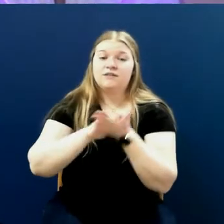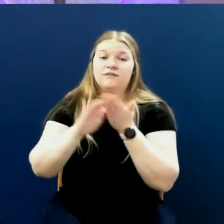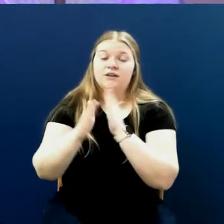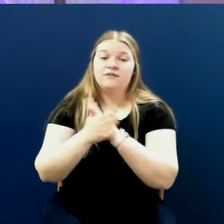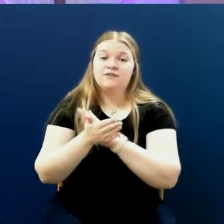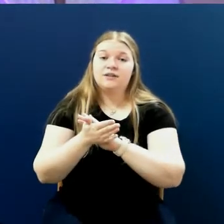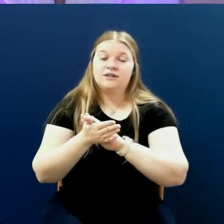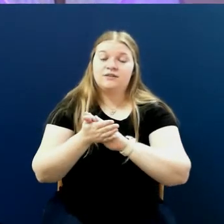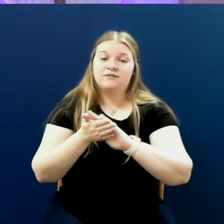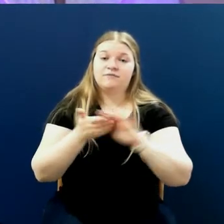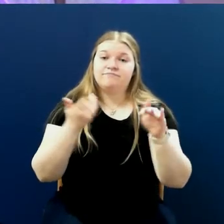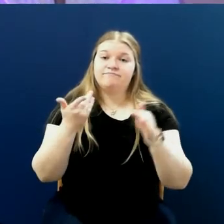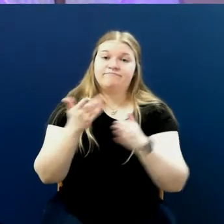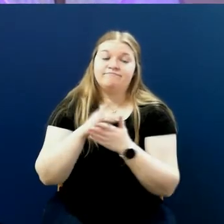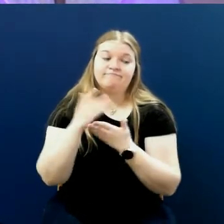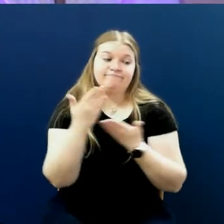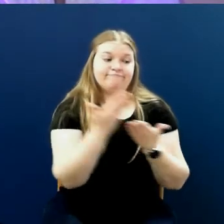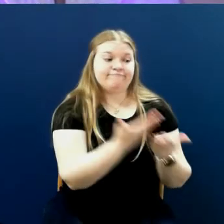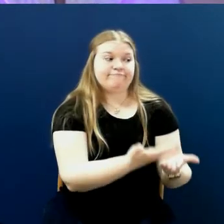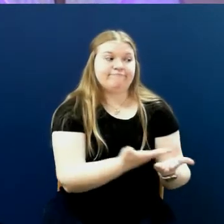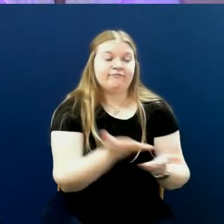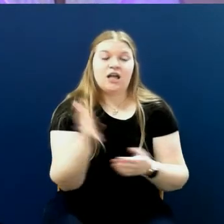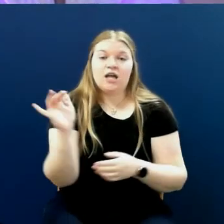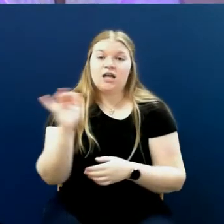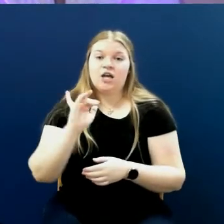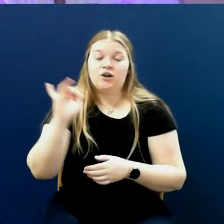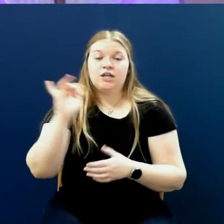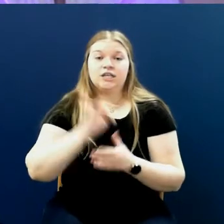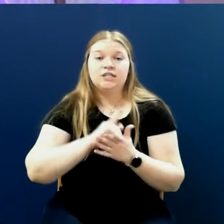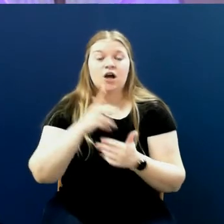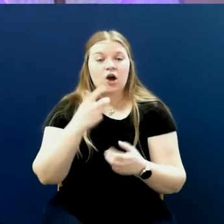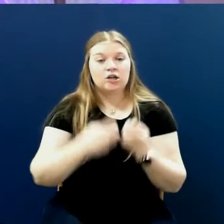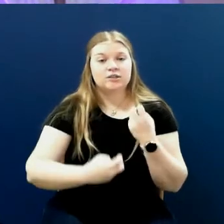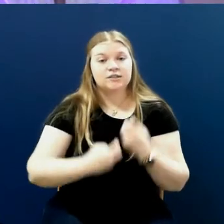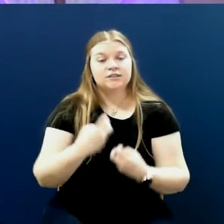has first extended to me. Is it hard? Is it difficult?